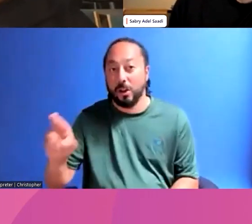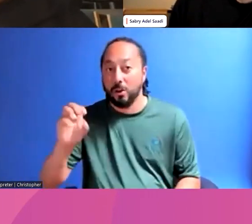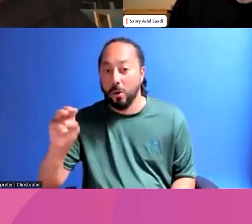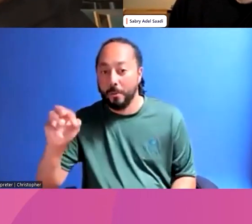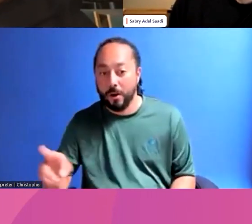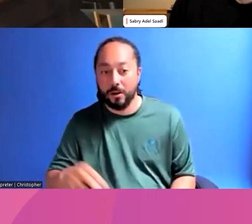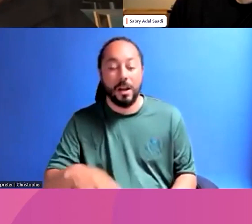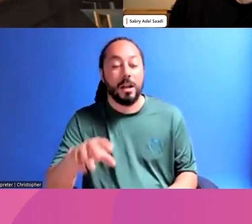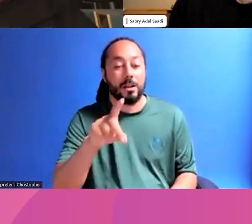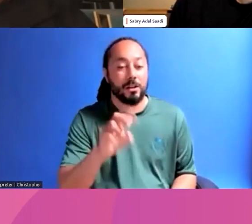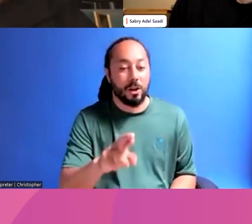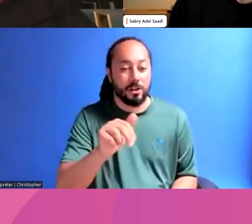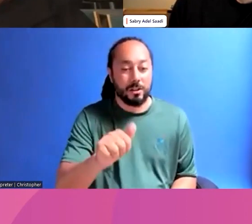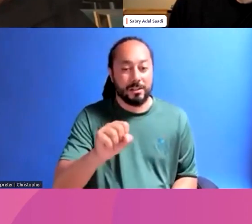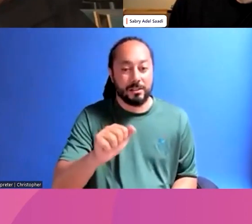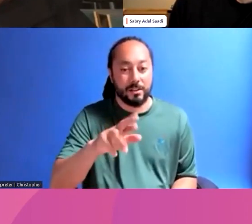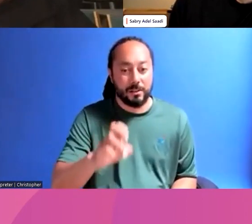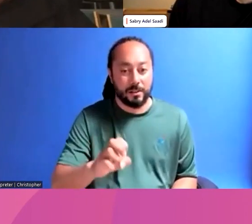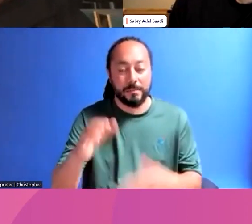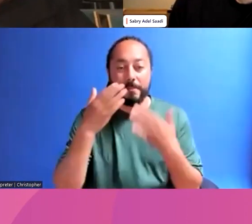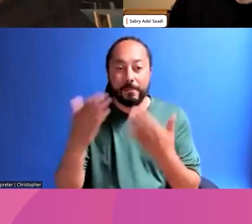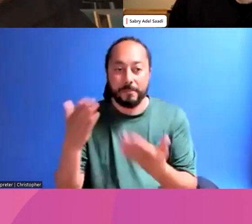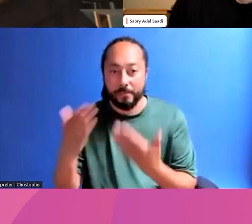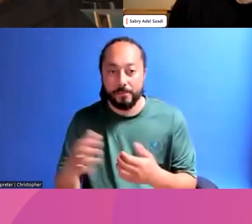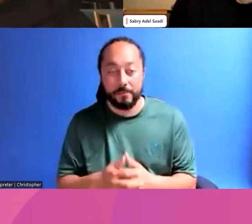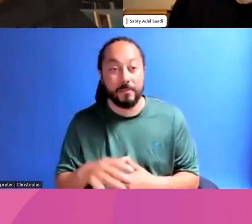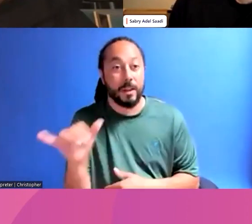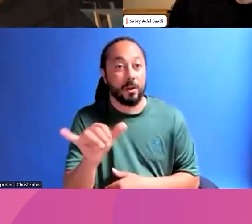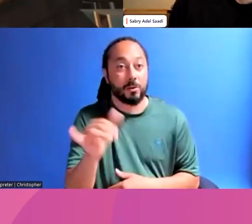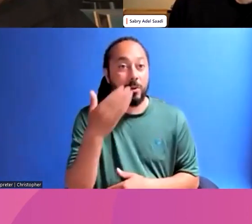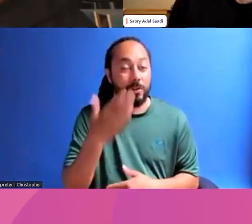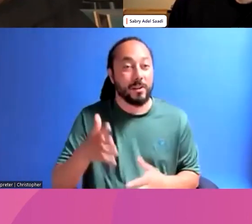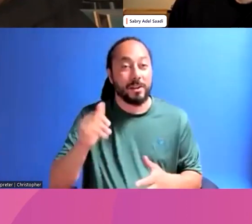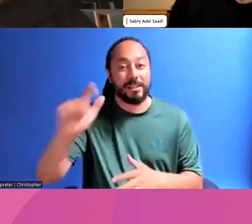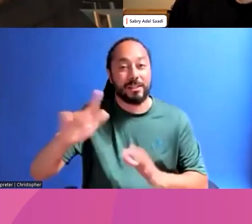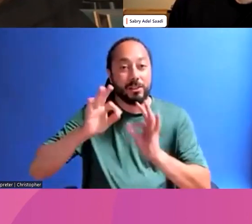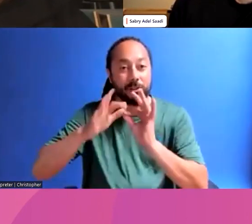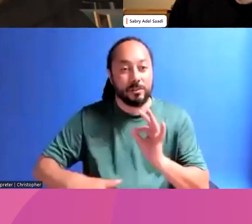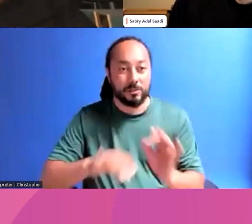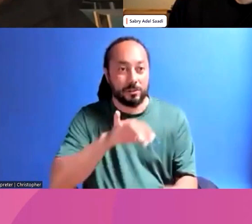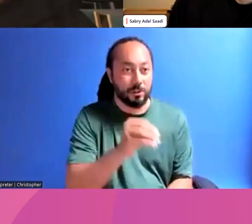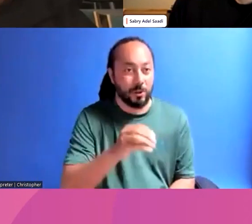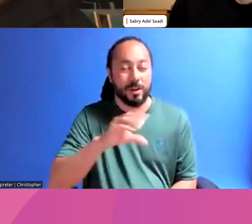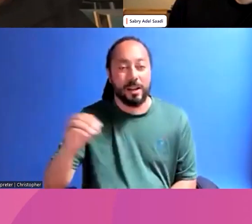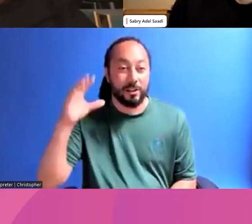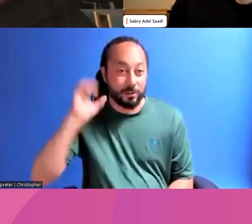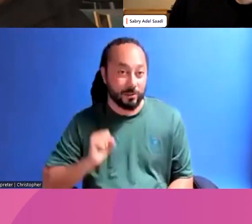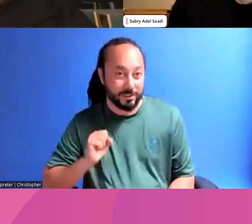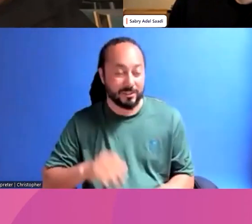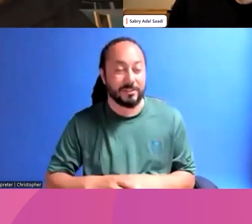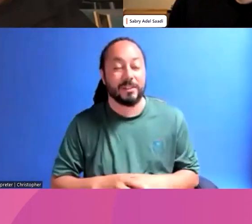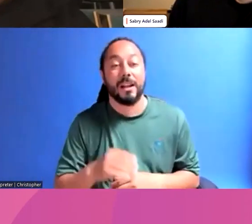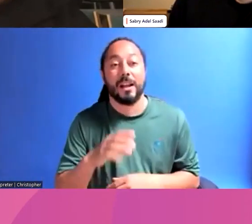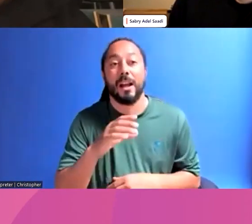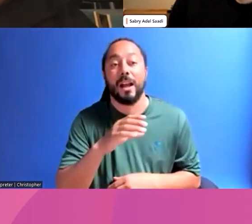Dr. Asare. Thank you as well to the ASL interpreters, Joanne and Christopher, and to the